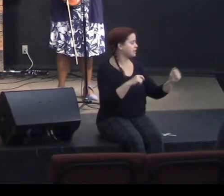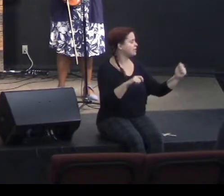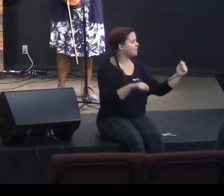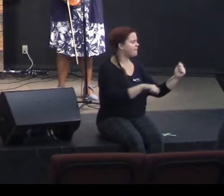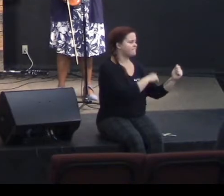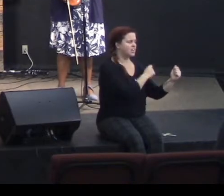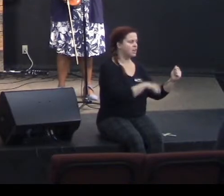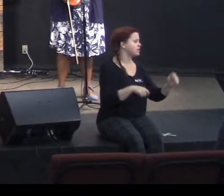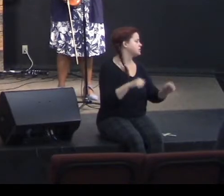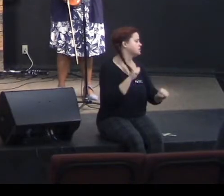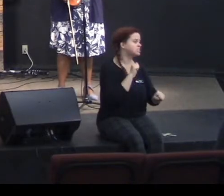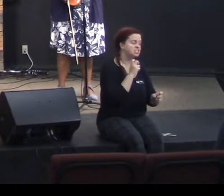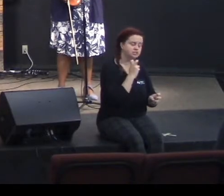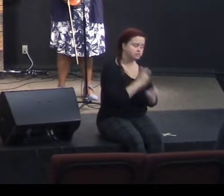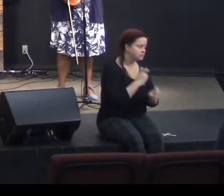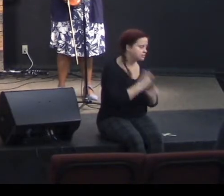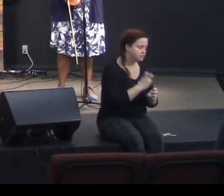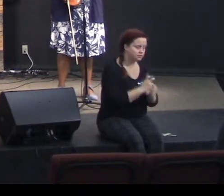lot of workmanship